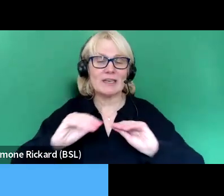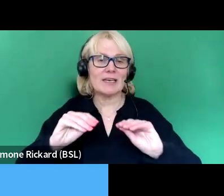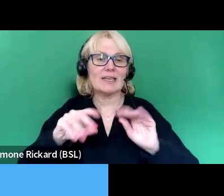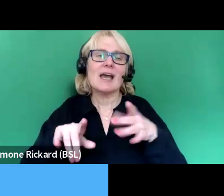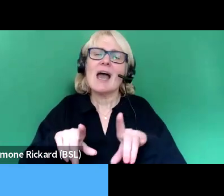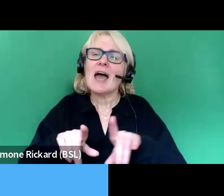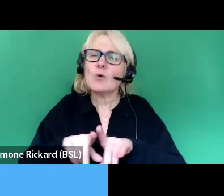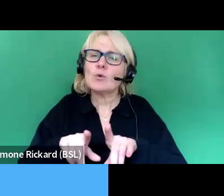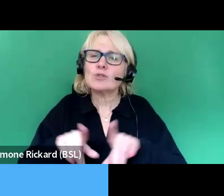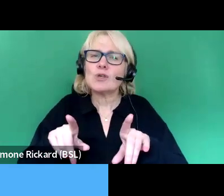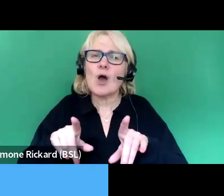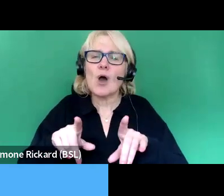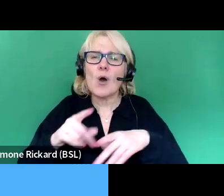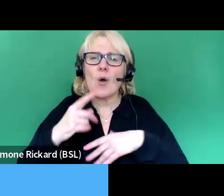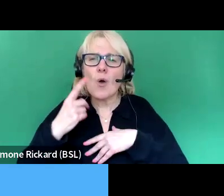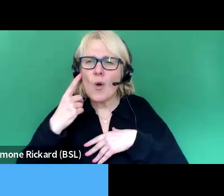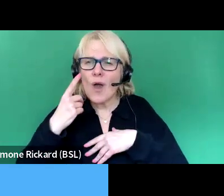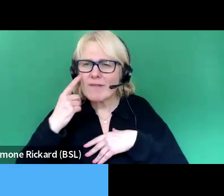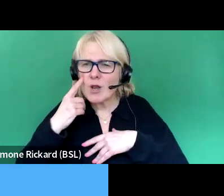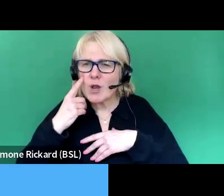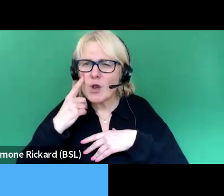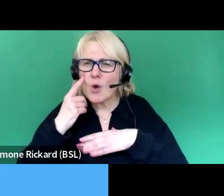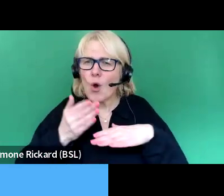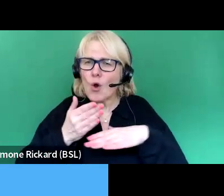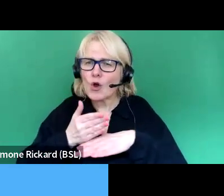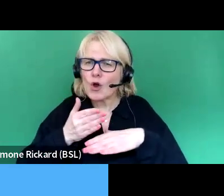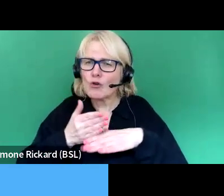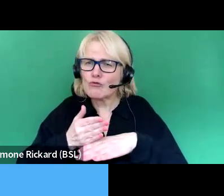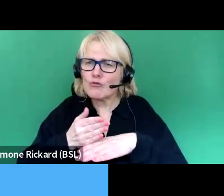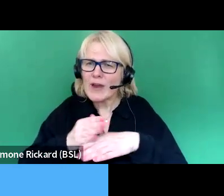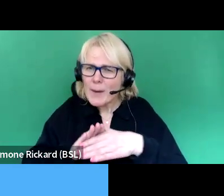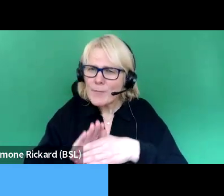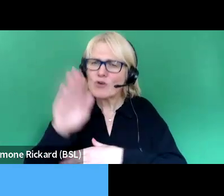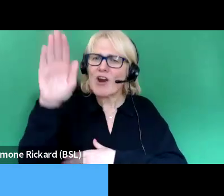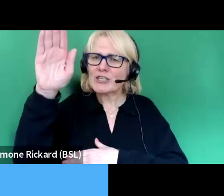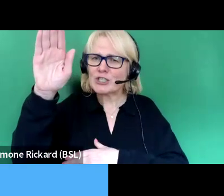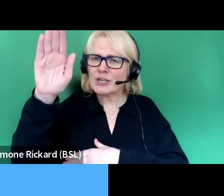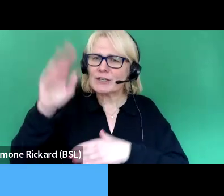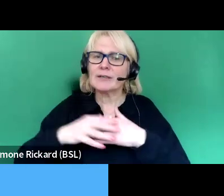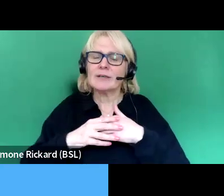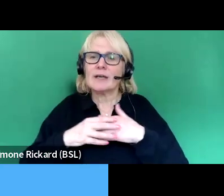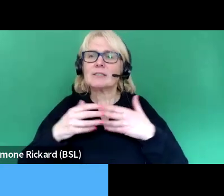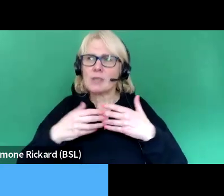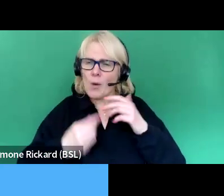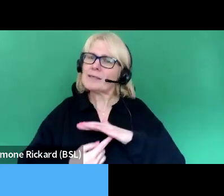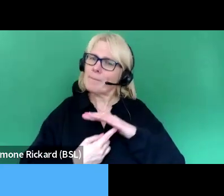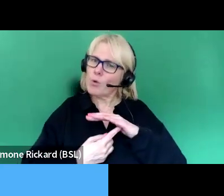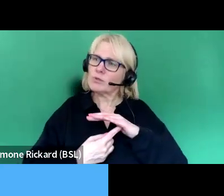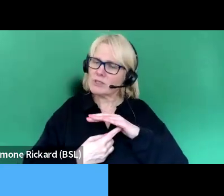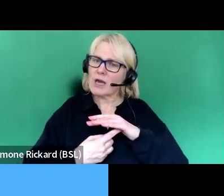also really looking at career progression, because it's important that you're, as a company, that you're honest